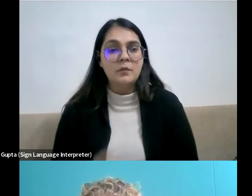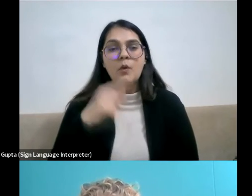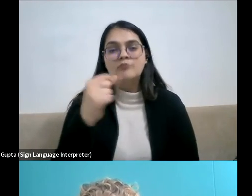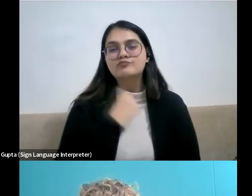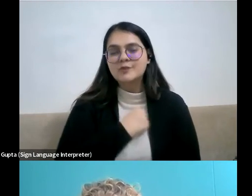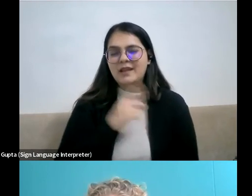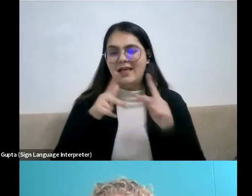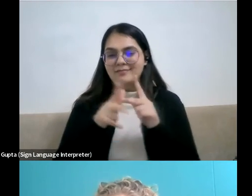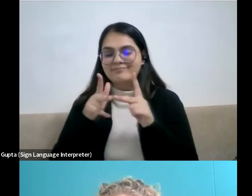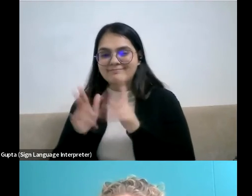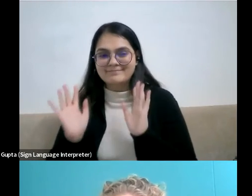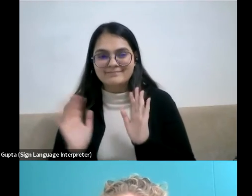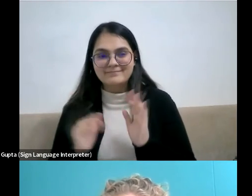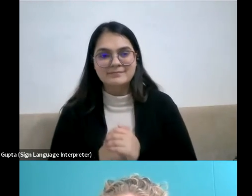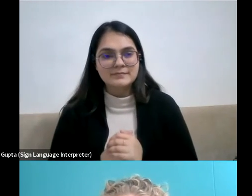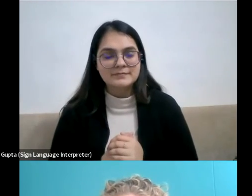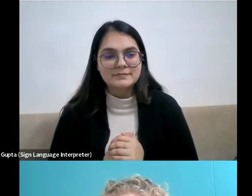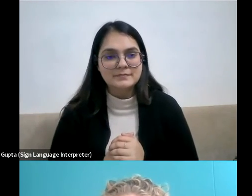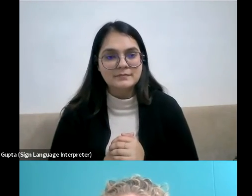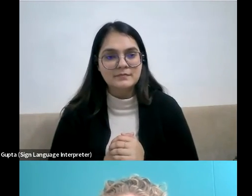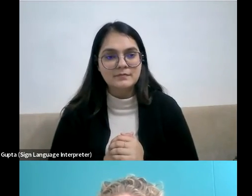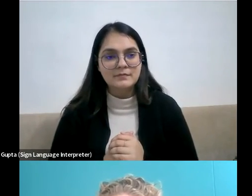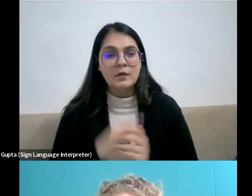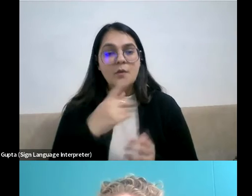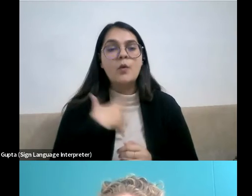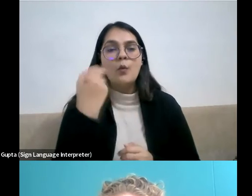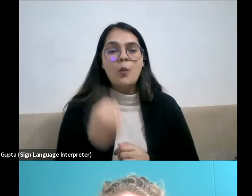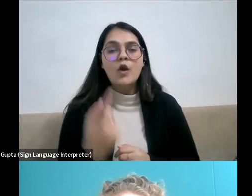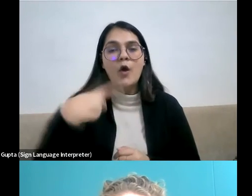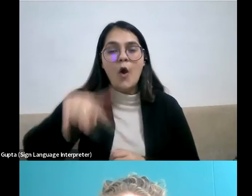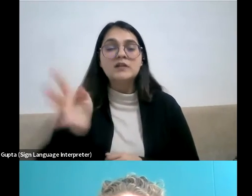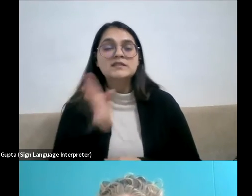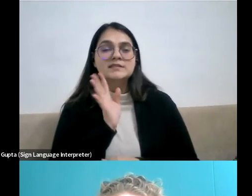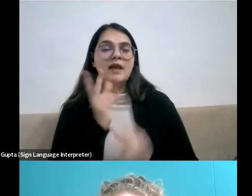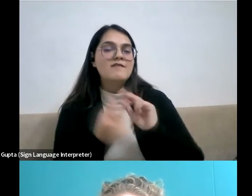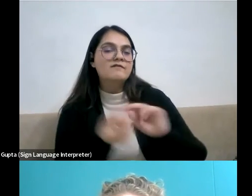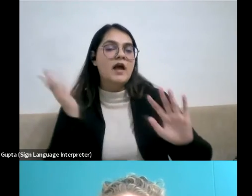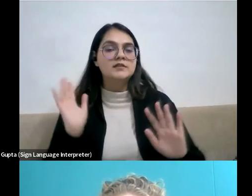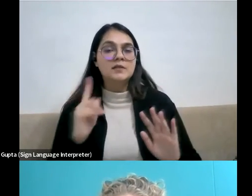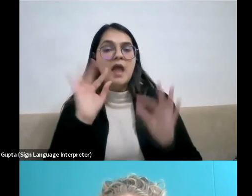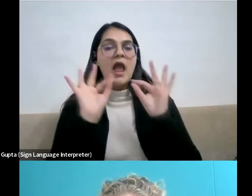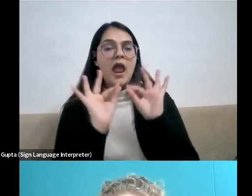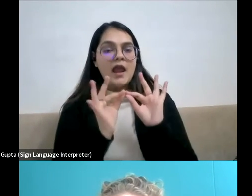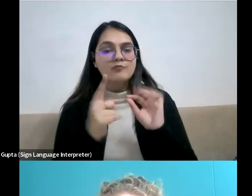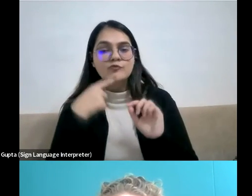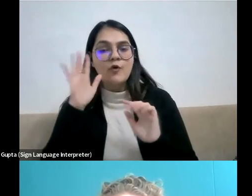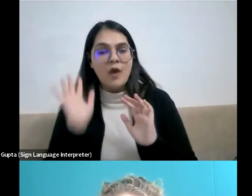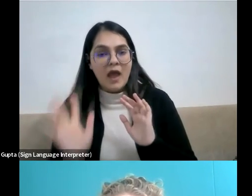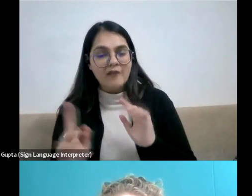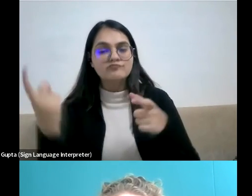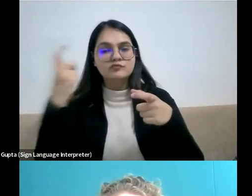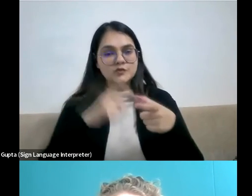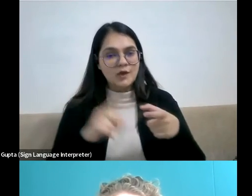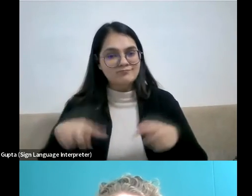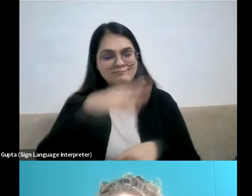for making too many housekeeping announcements, is kindly speak a little bit slowly so that our sign language interpreters who joined us